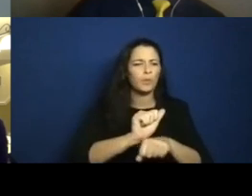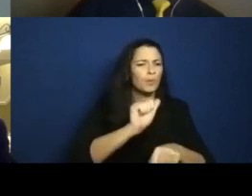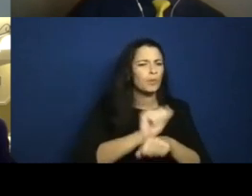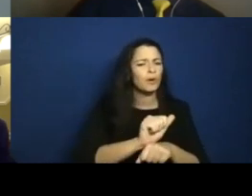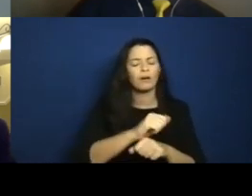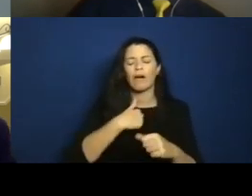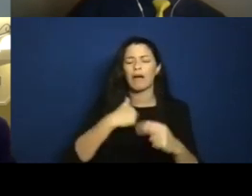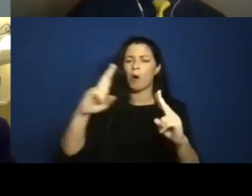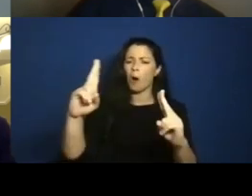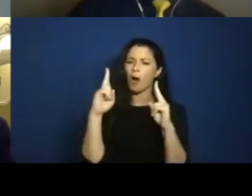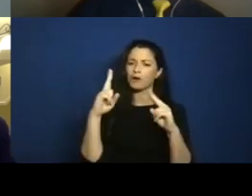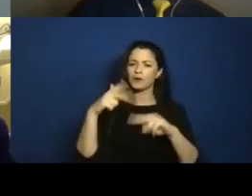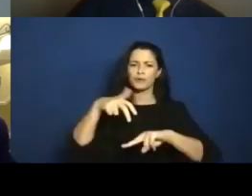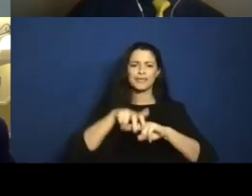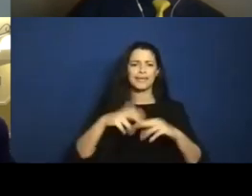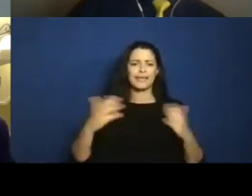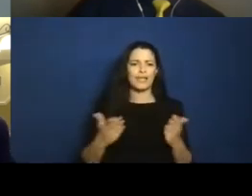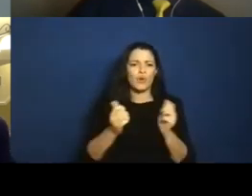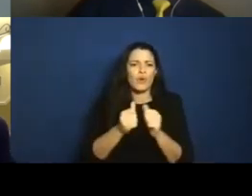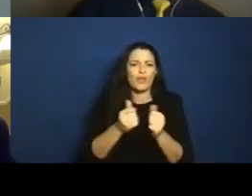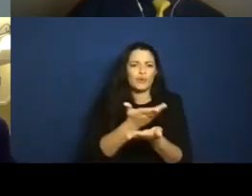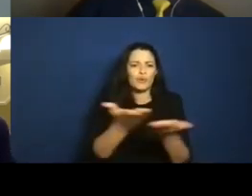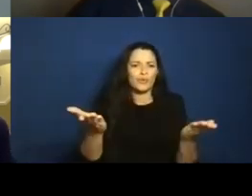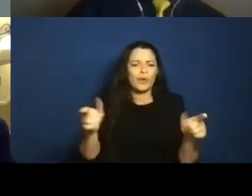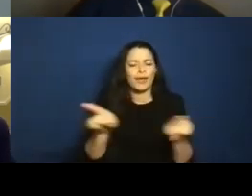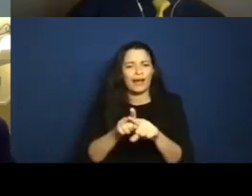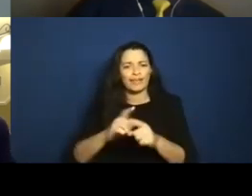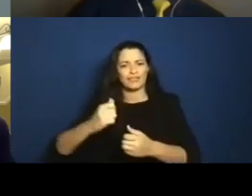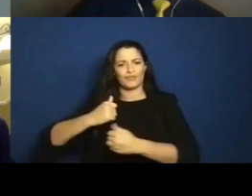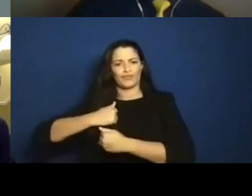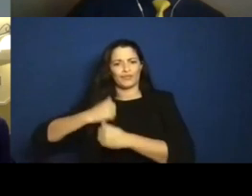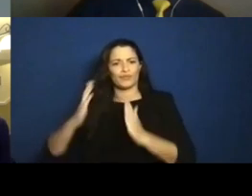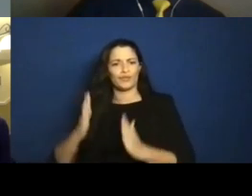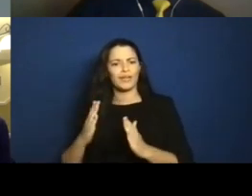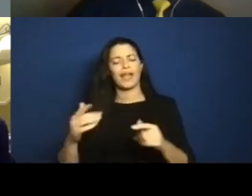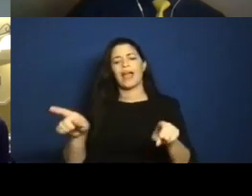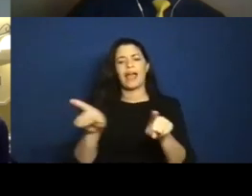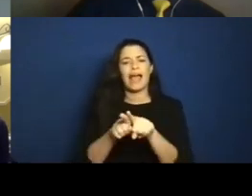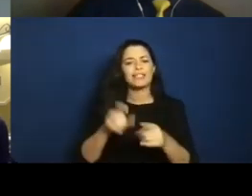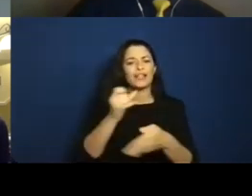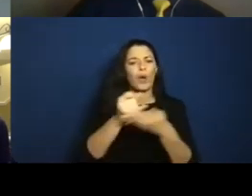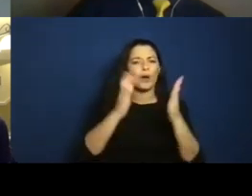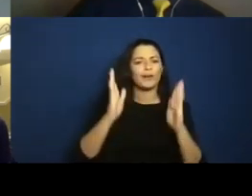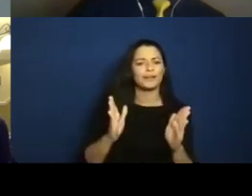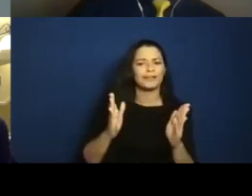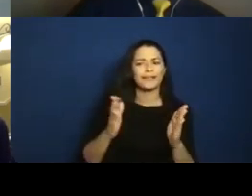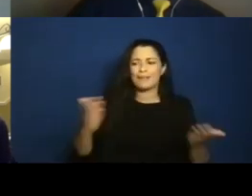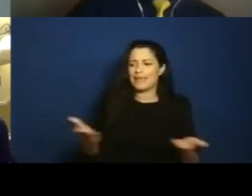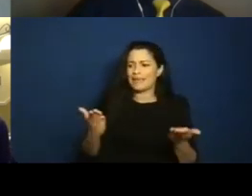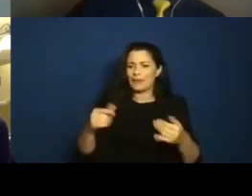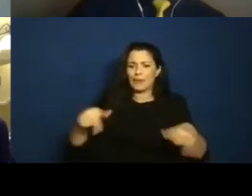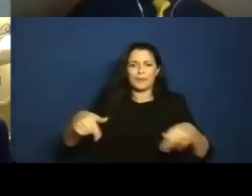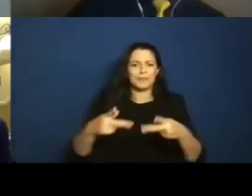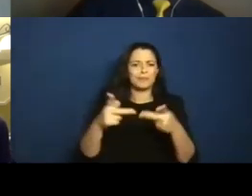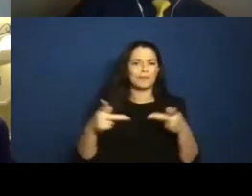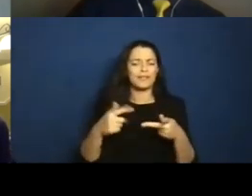I'm honored to sit with you as an artist, and I'm honored to sit at an institution where we're really dedicated to continuing to